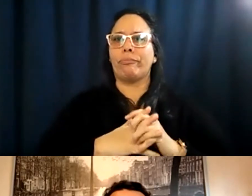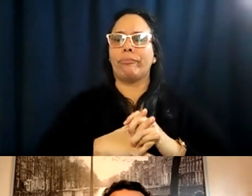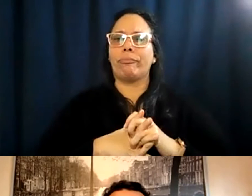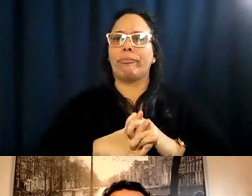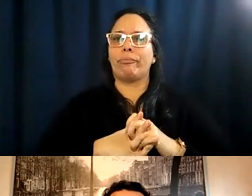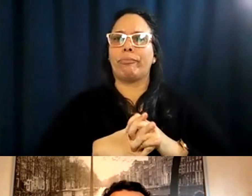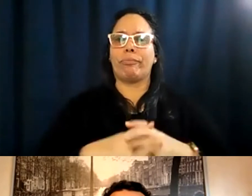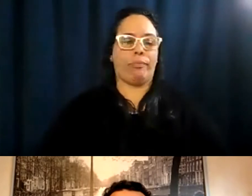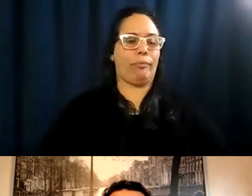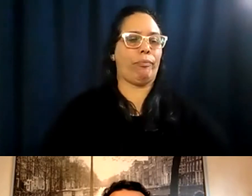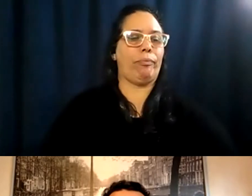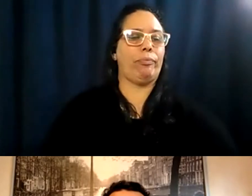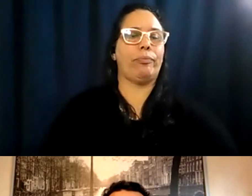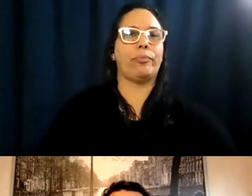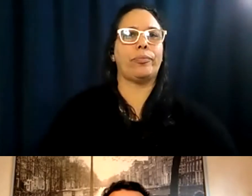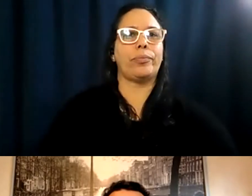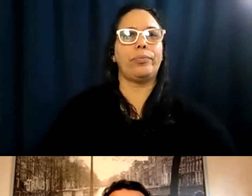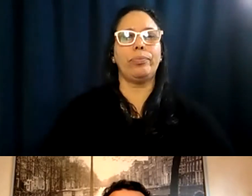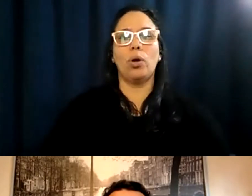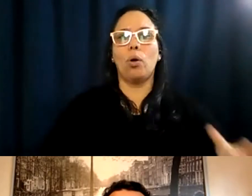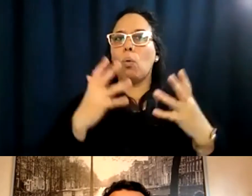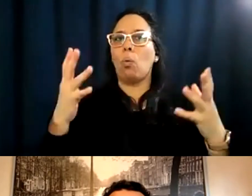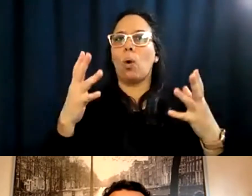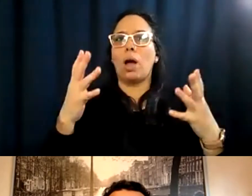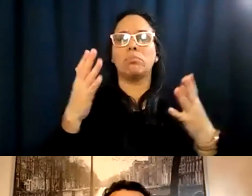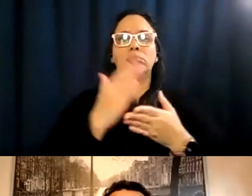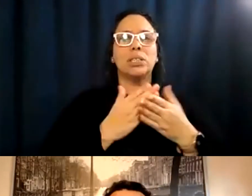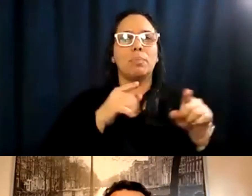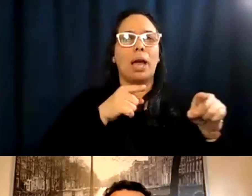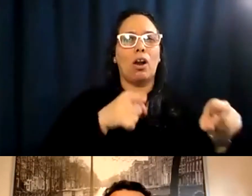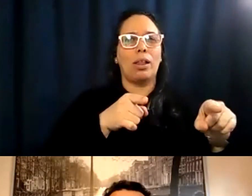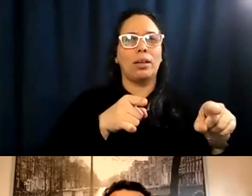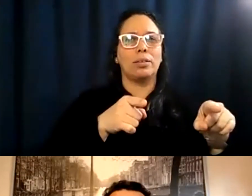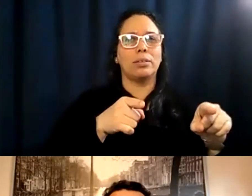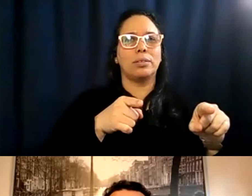is, what are some of the parallels you notice from then to today in the video?